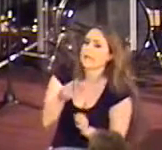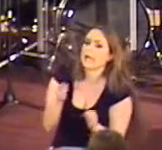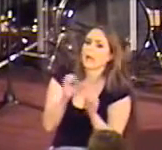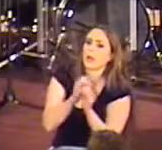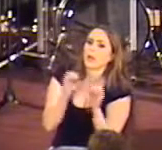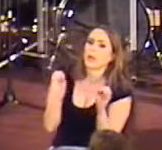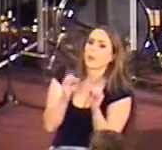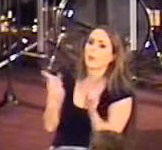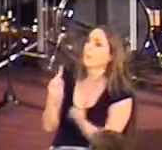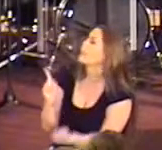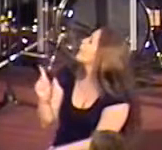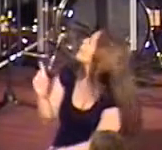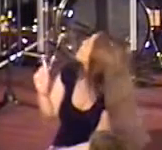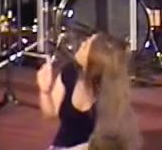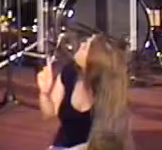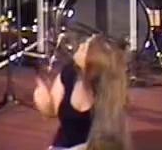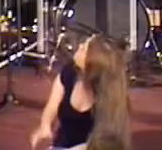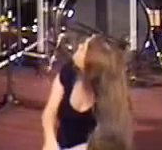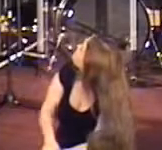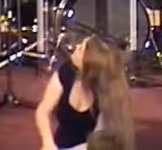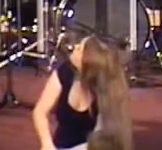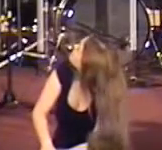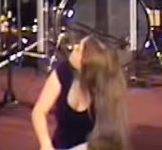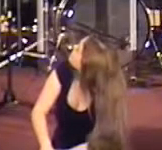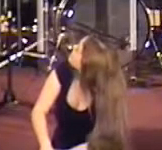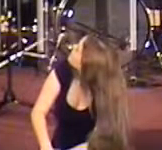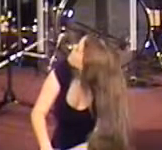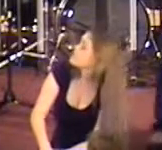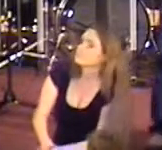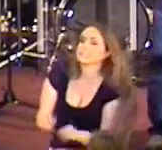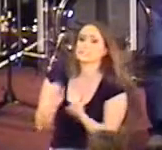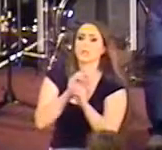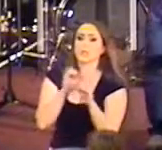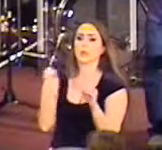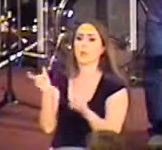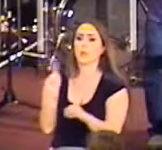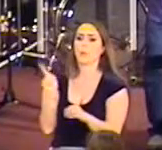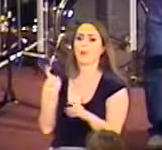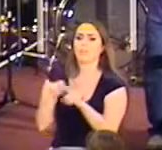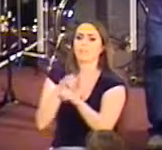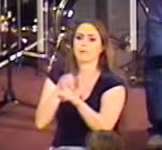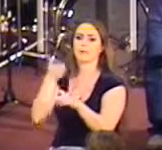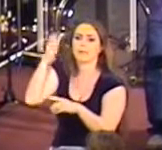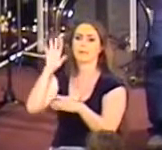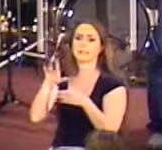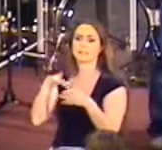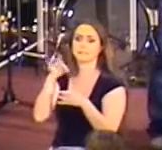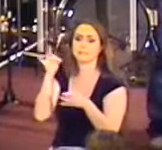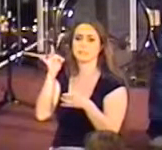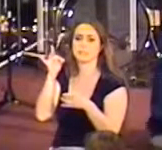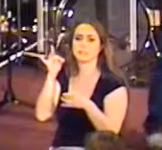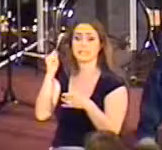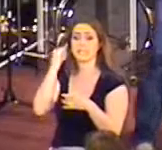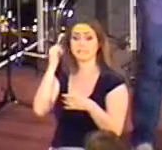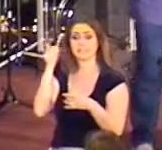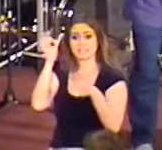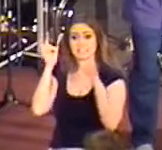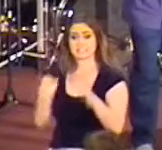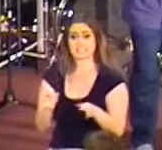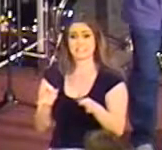nowhere. You can go nowhere. You can go nowhere from God's spirit. So if you decide to